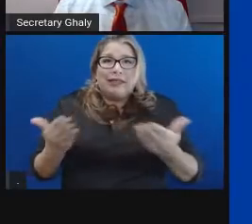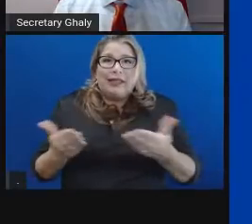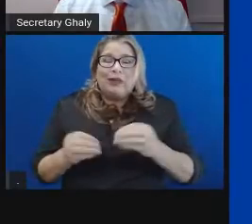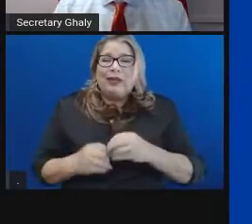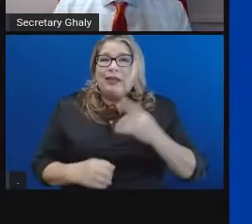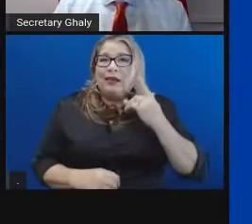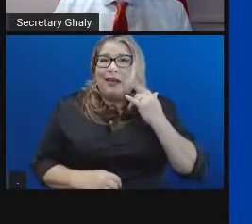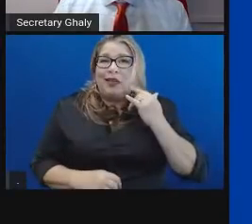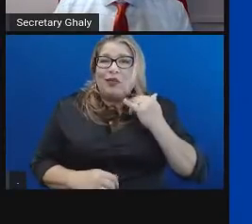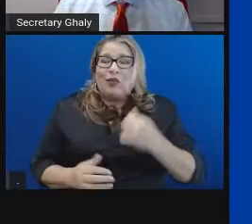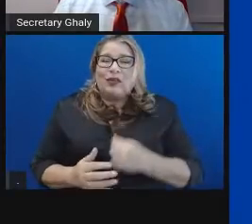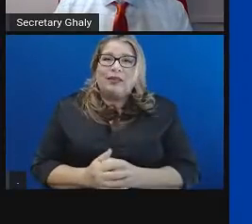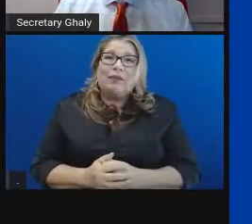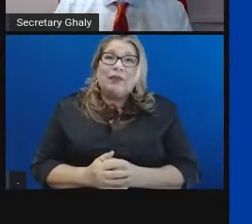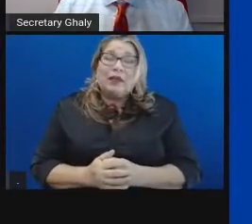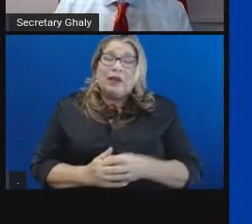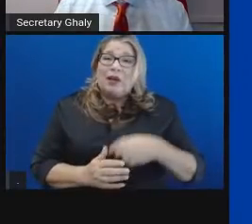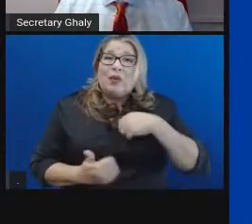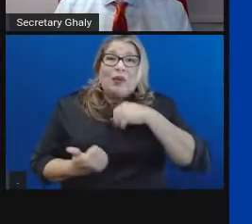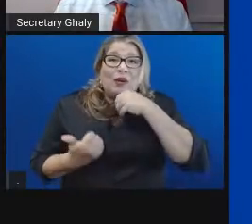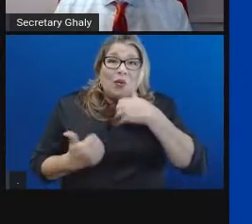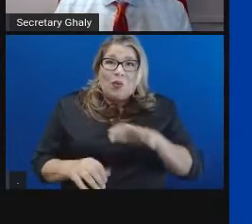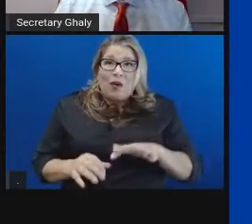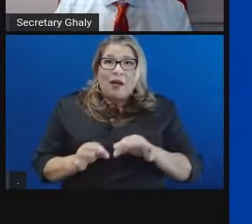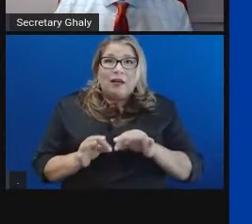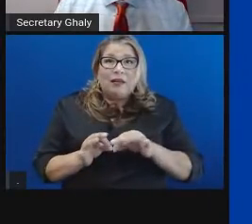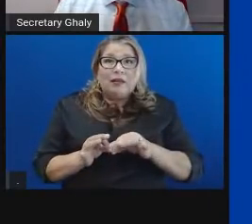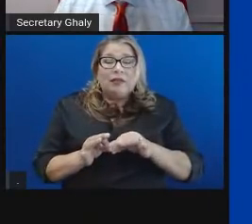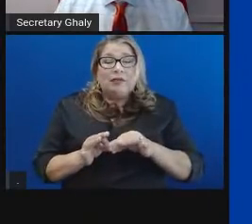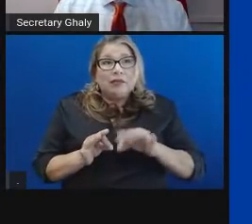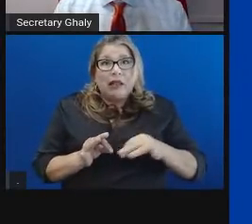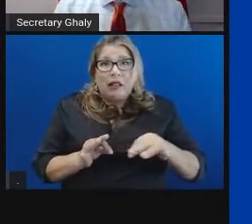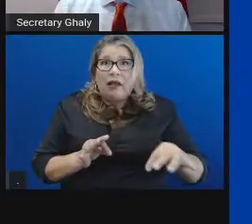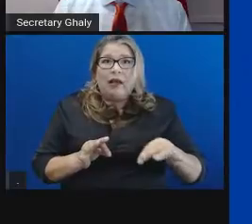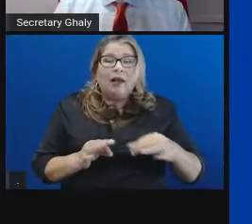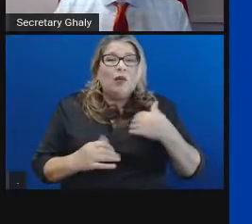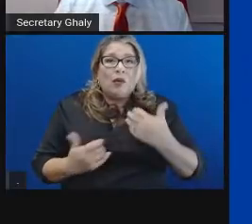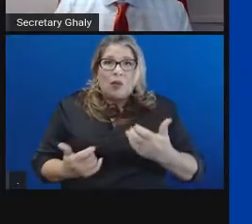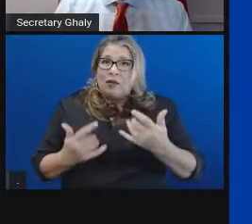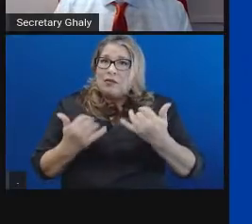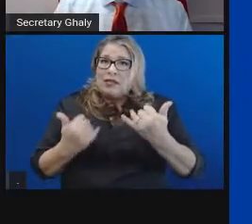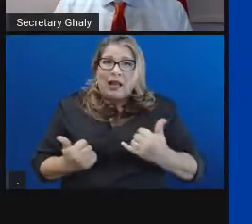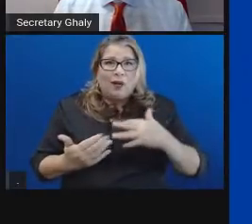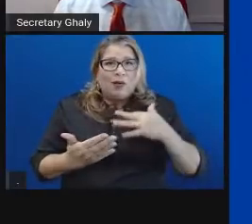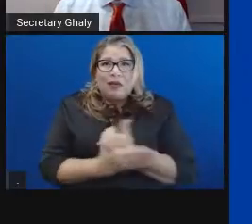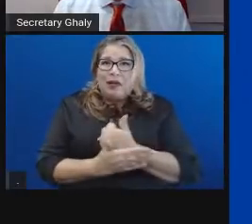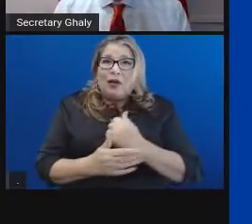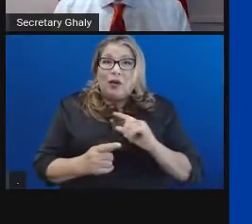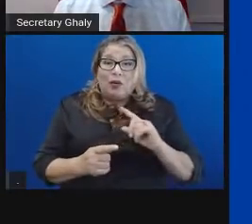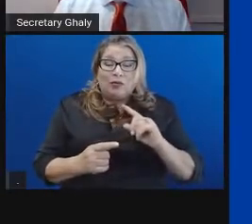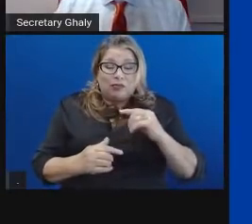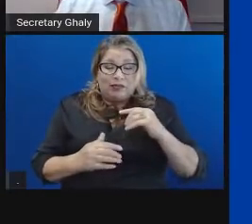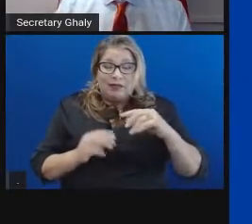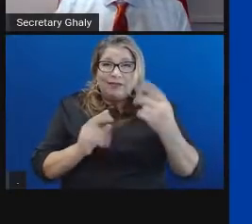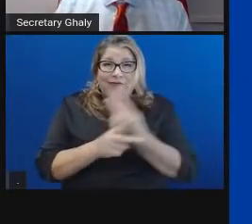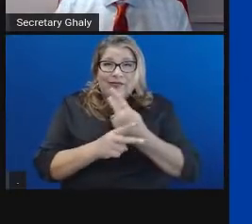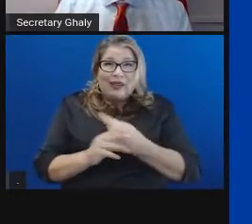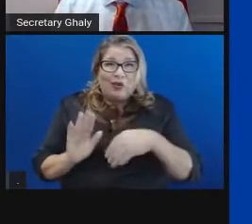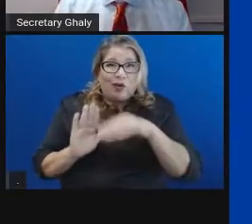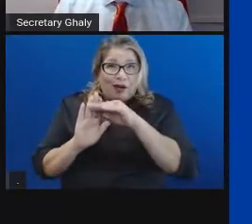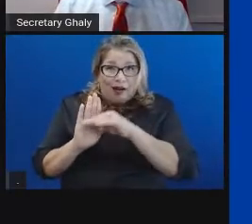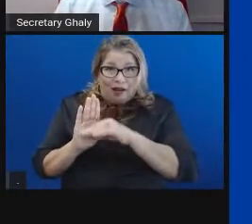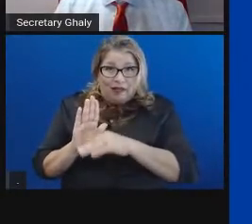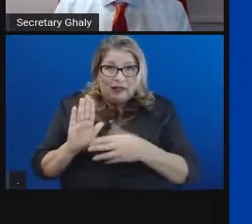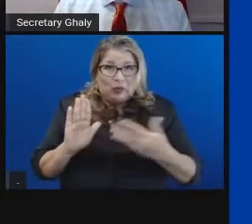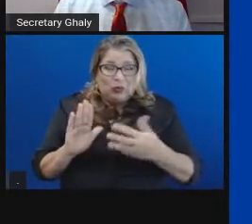without delay, getting that updated guidance out. Expect that will come, next 24 hours or